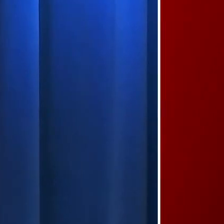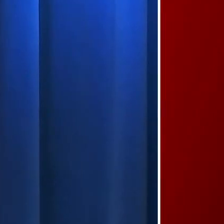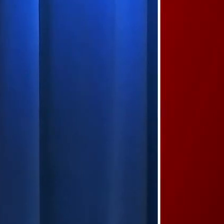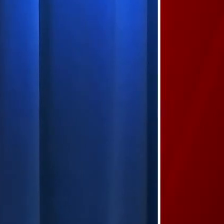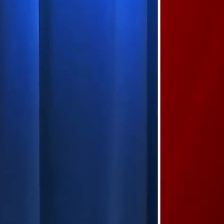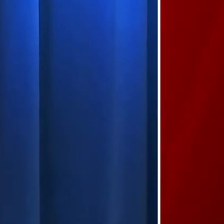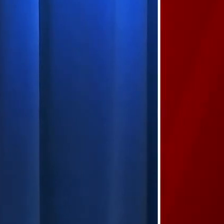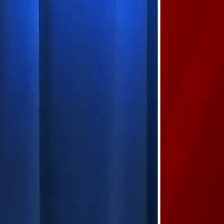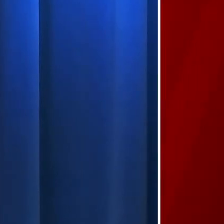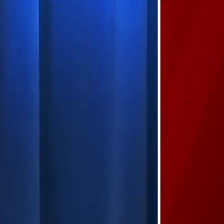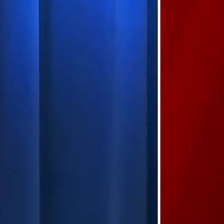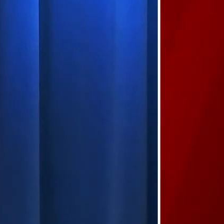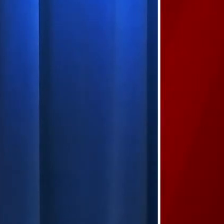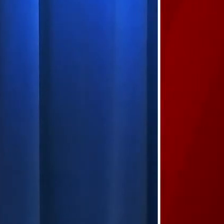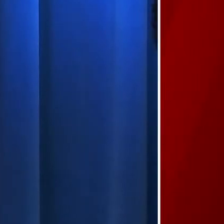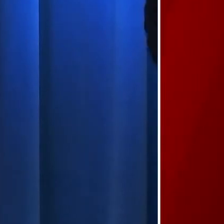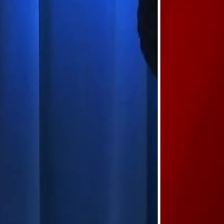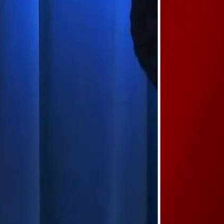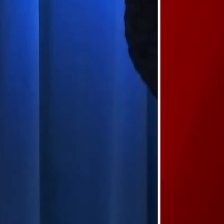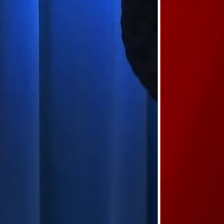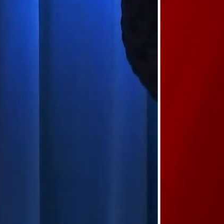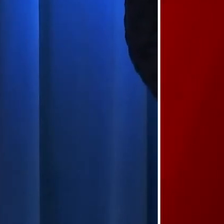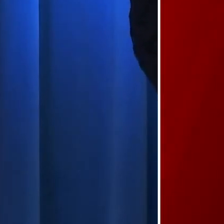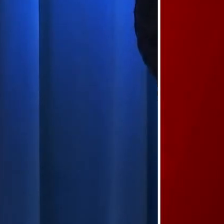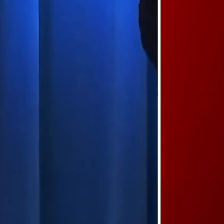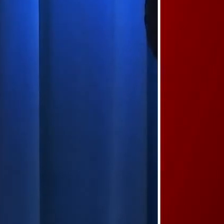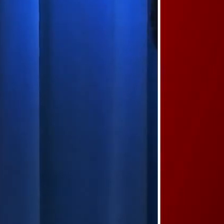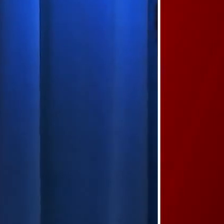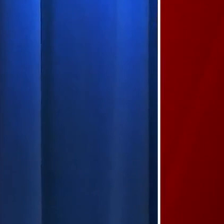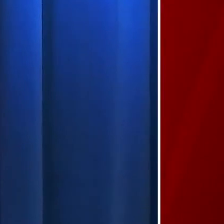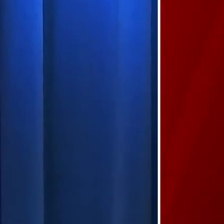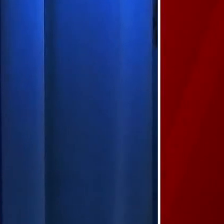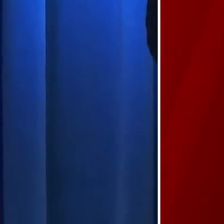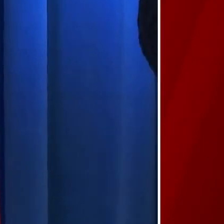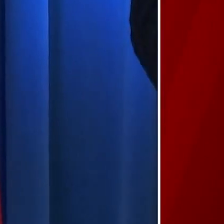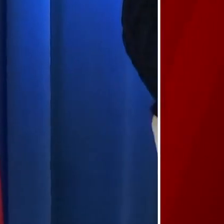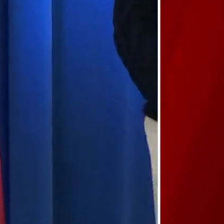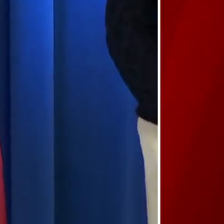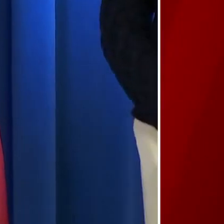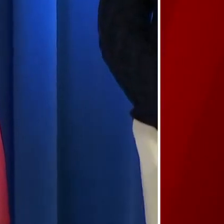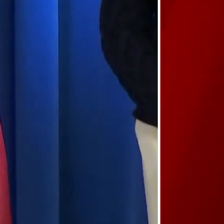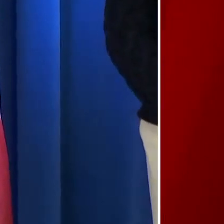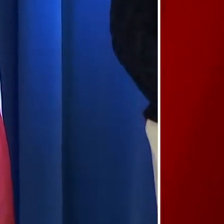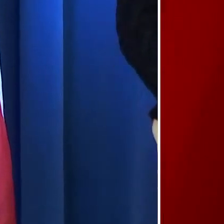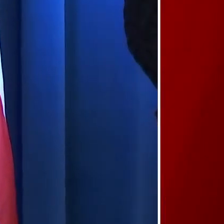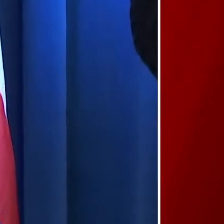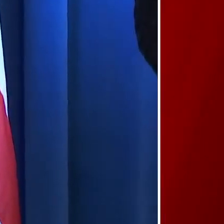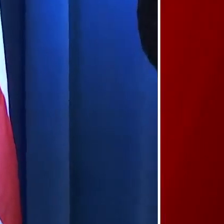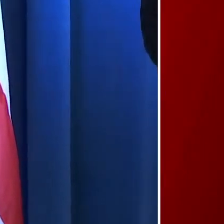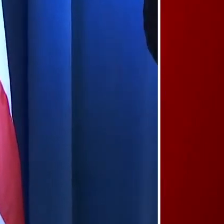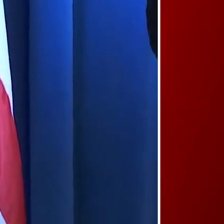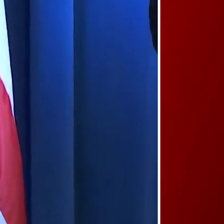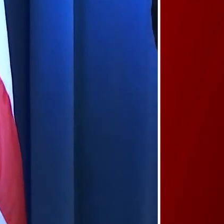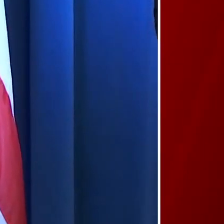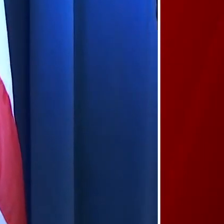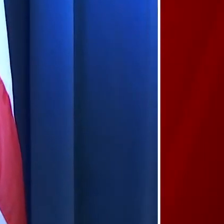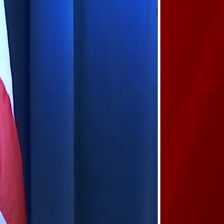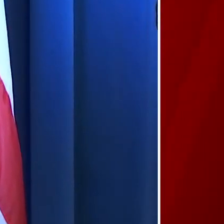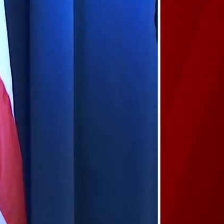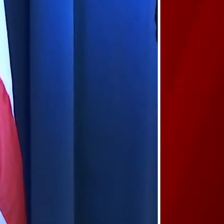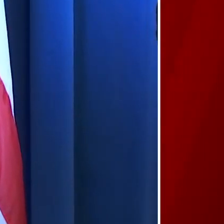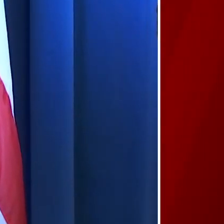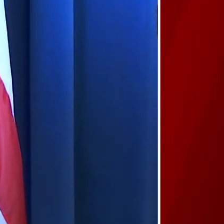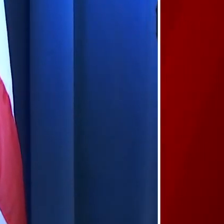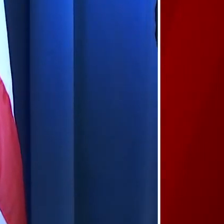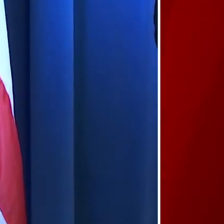Thank you, Madam Mayor. So first, I'd just like to bring everyone's attention to an incident that we had this morning. This morning,